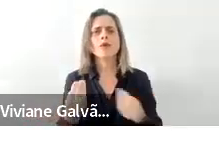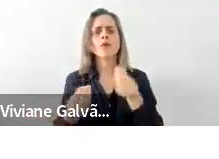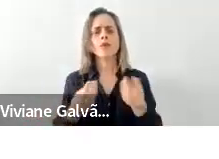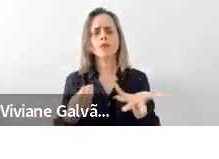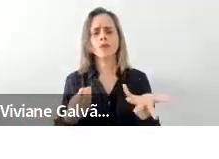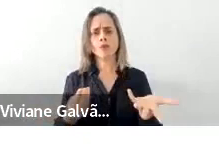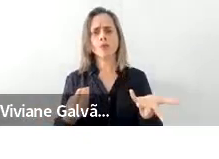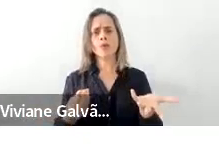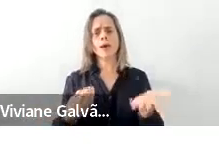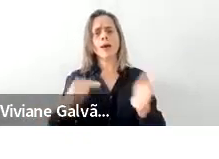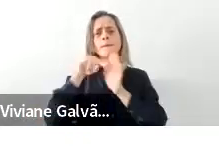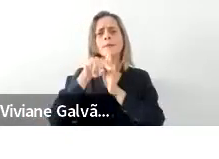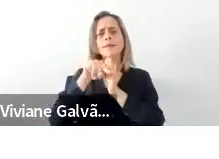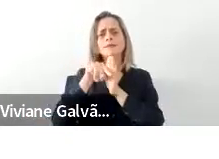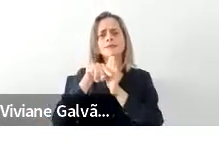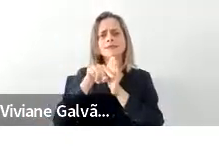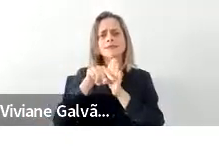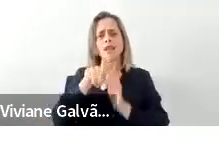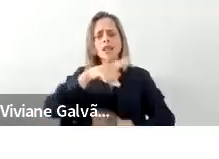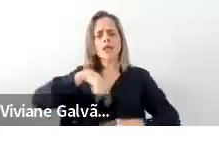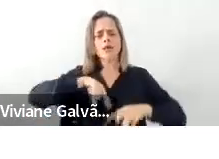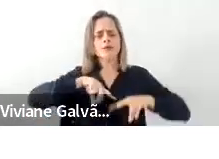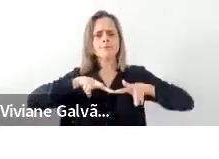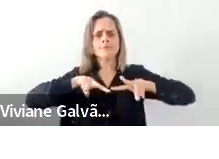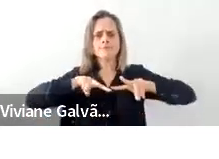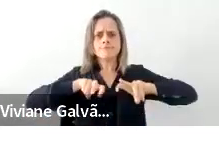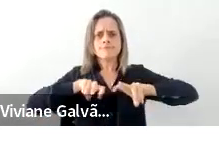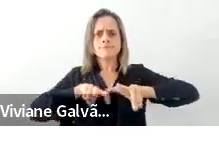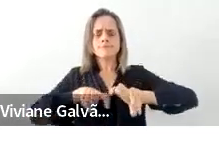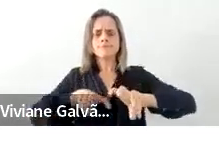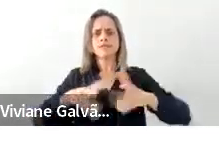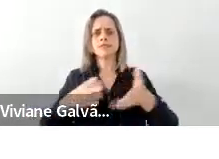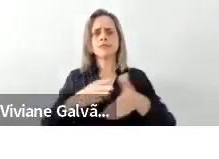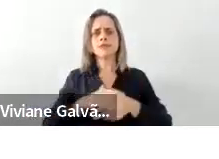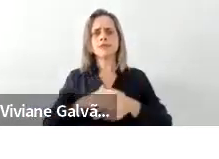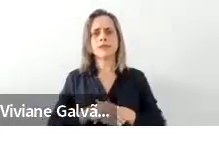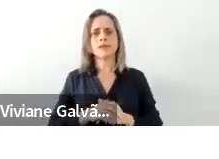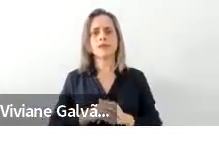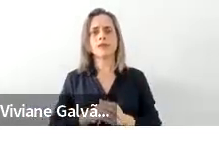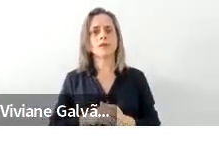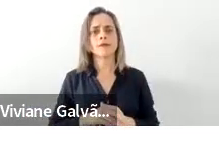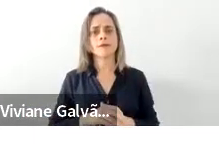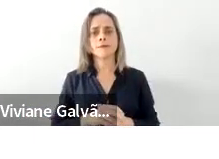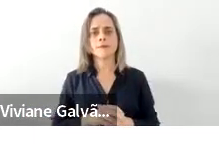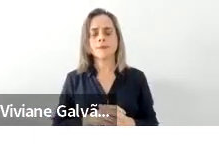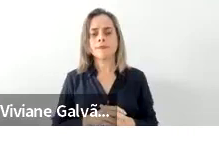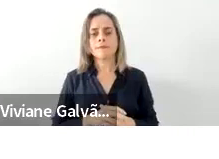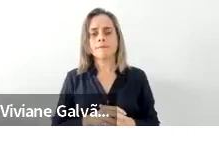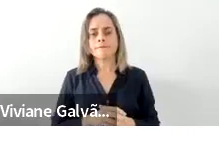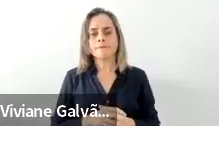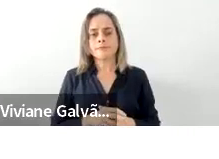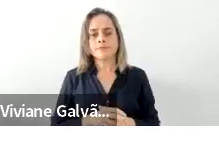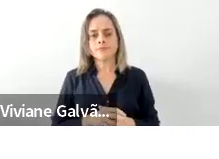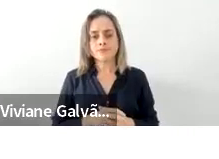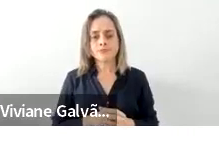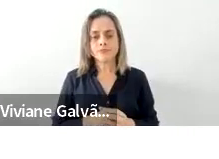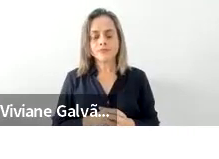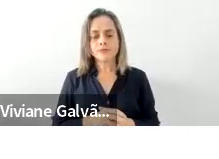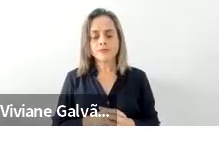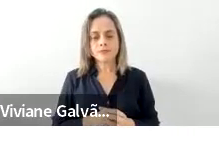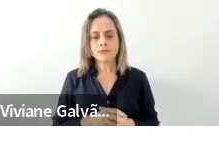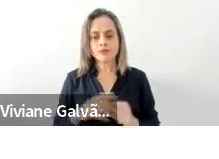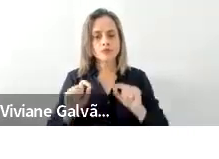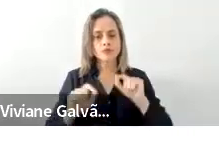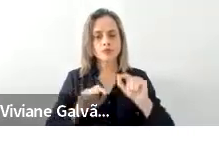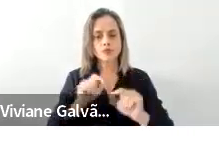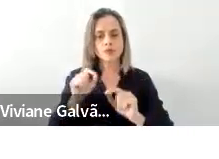in taking bearings from our current standpoint of knowledge and experience on the overall arc of